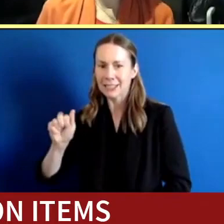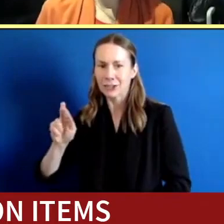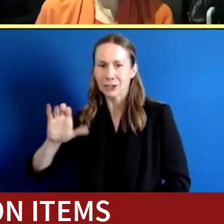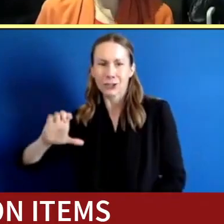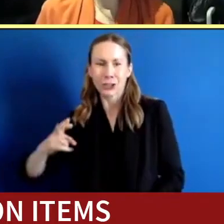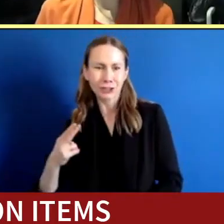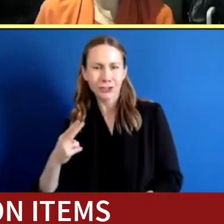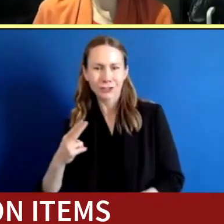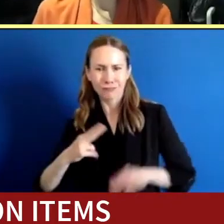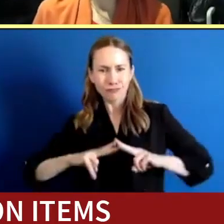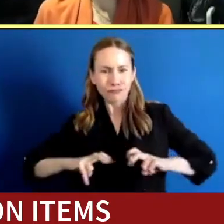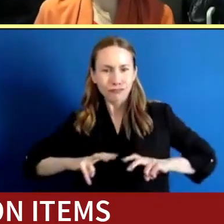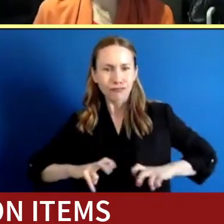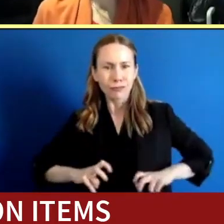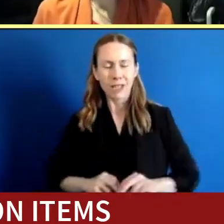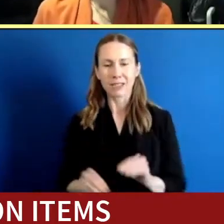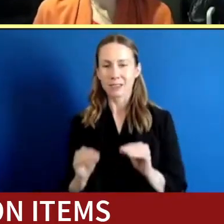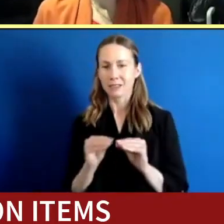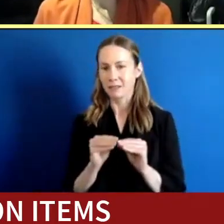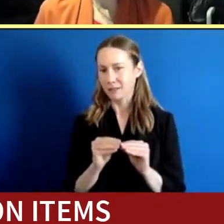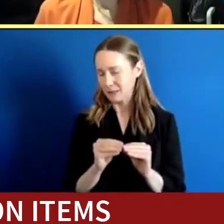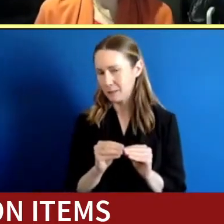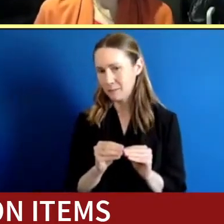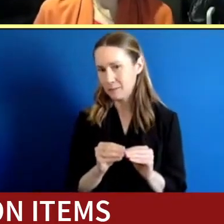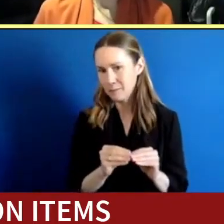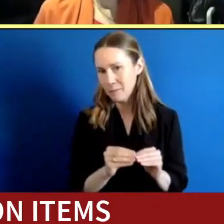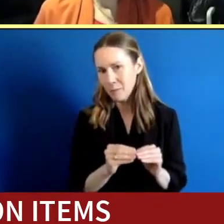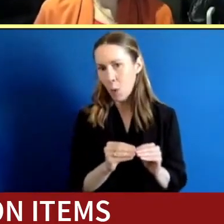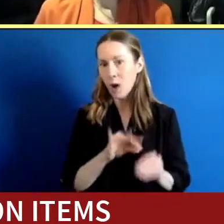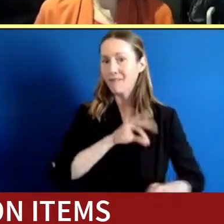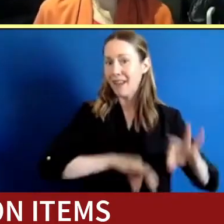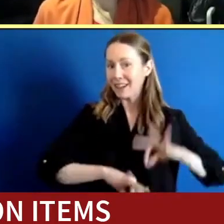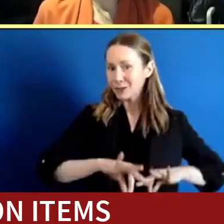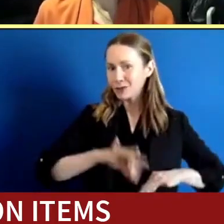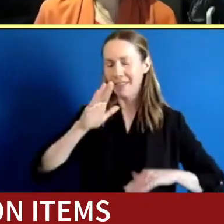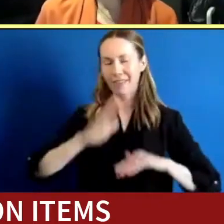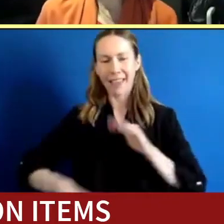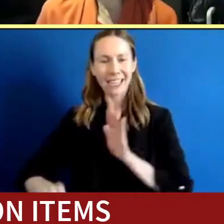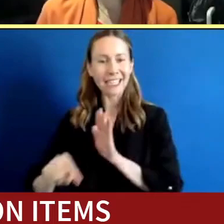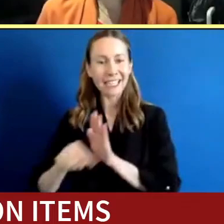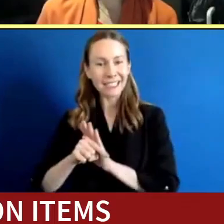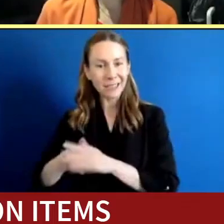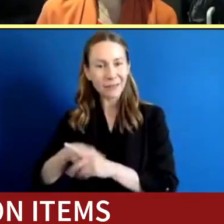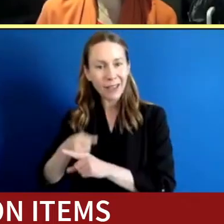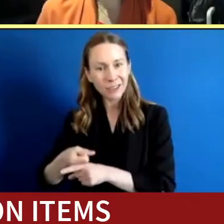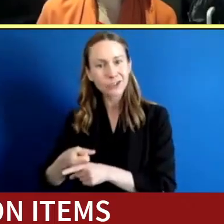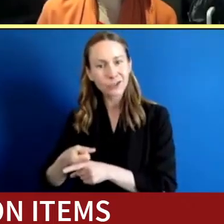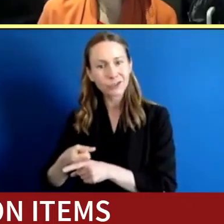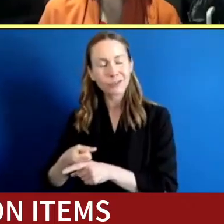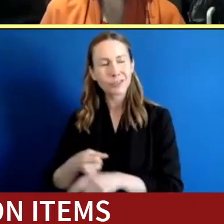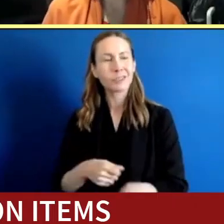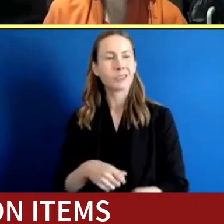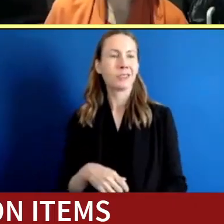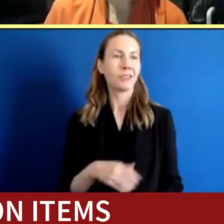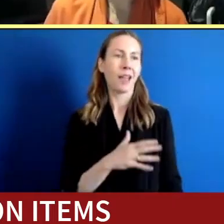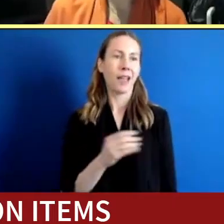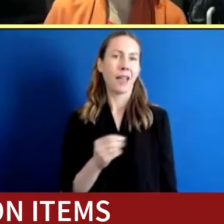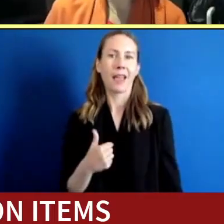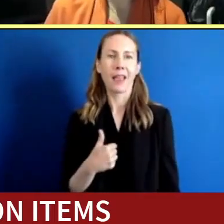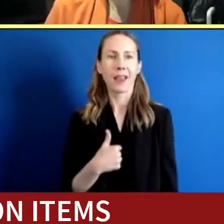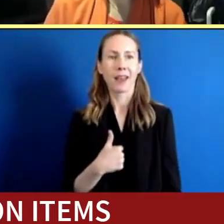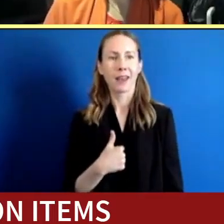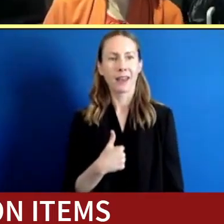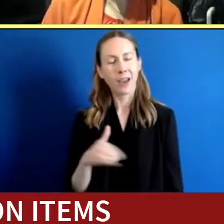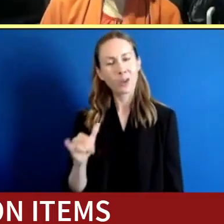It's more of an advantage often than it is a disadvantage. And I think